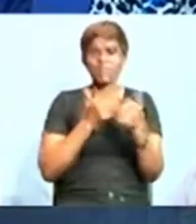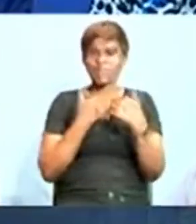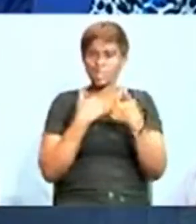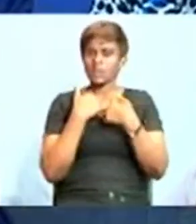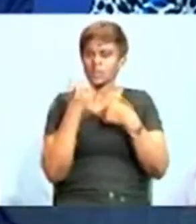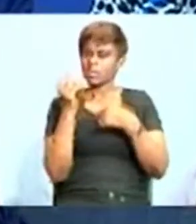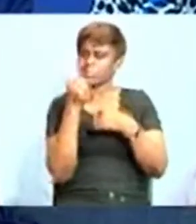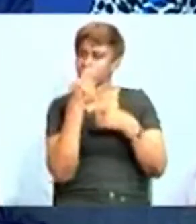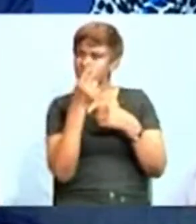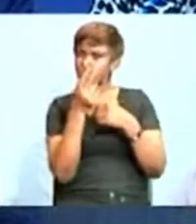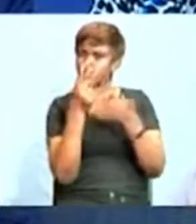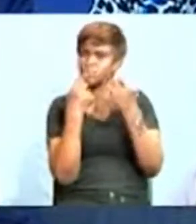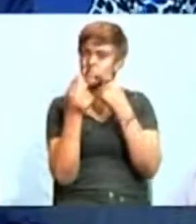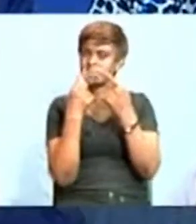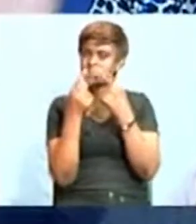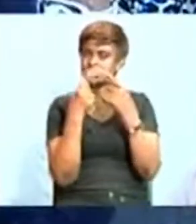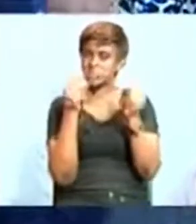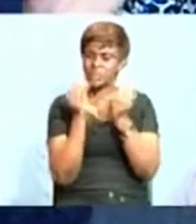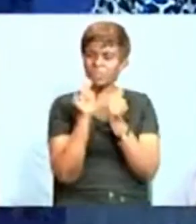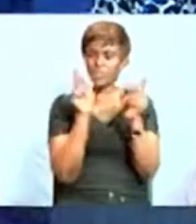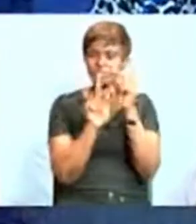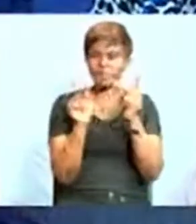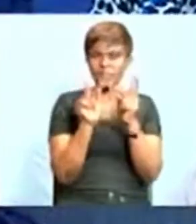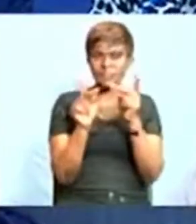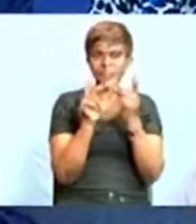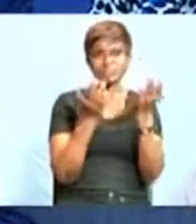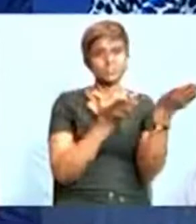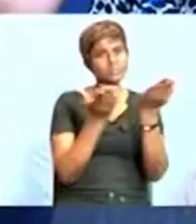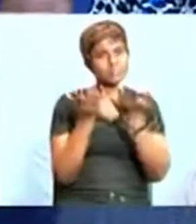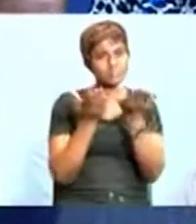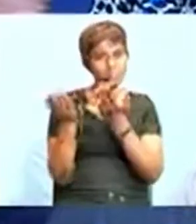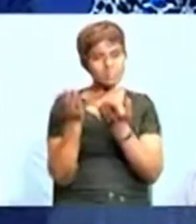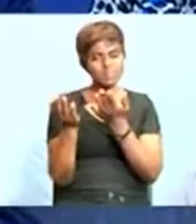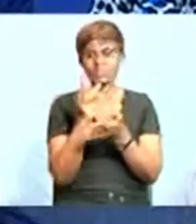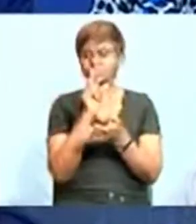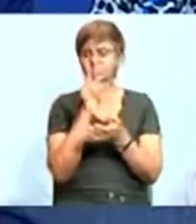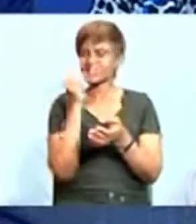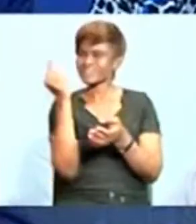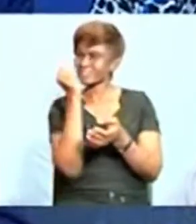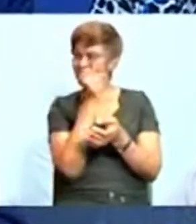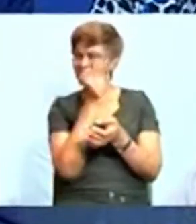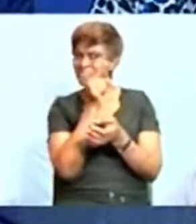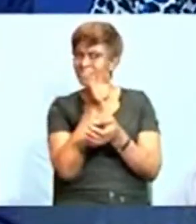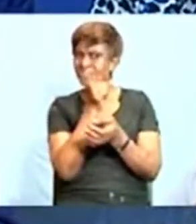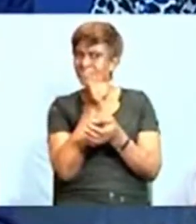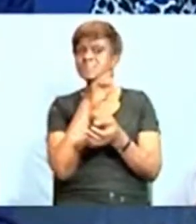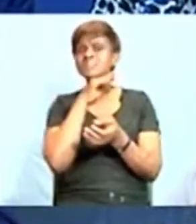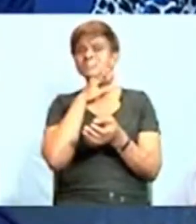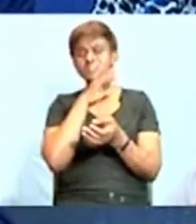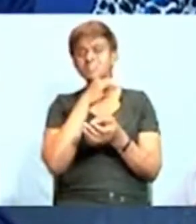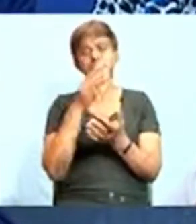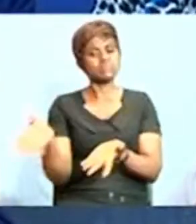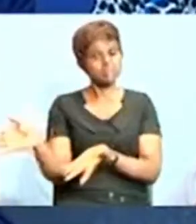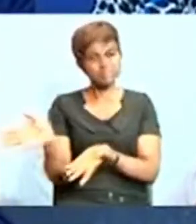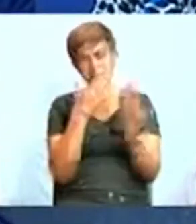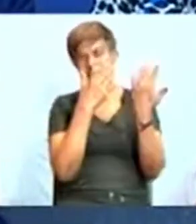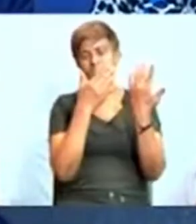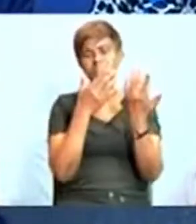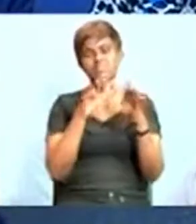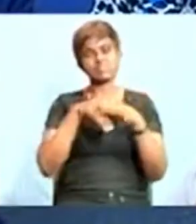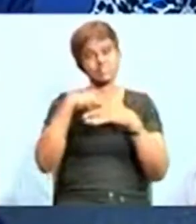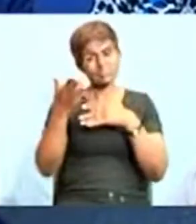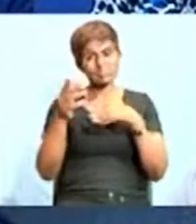with the people in service to make sure that litter there is sorted out